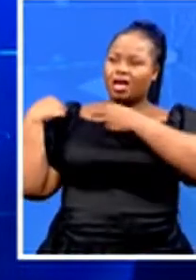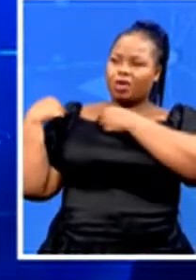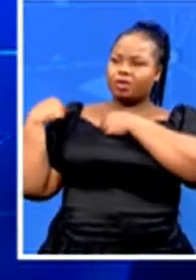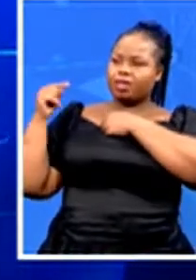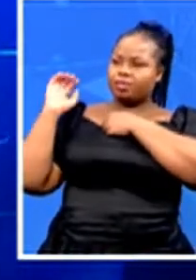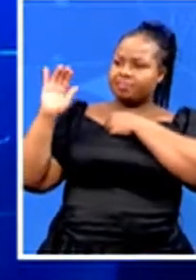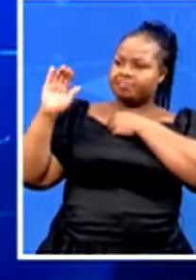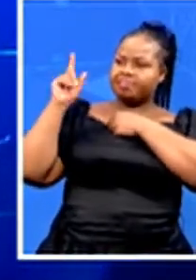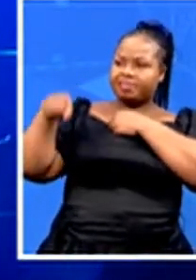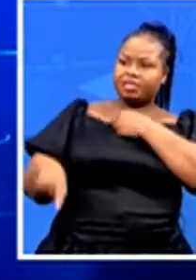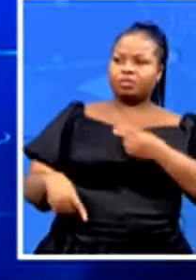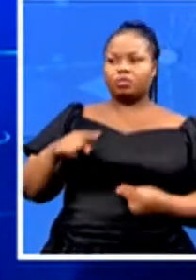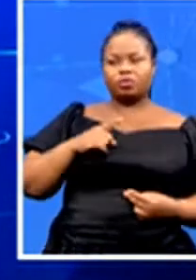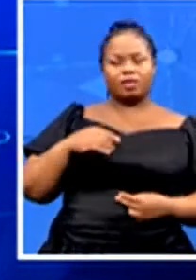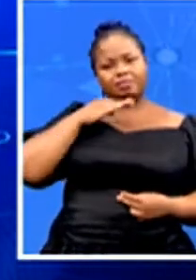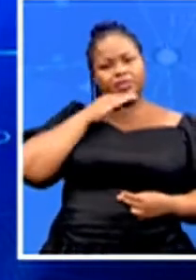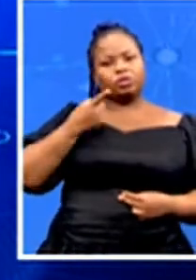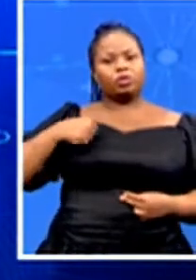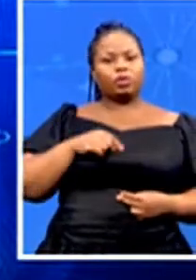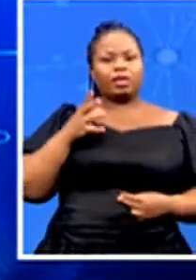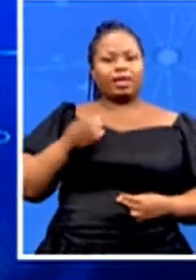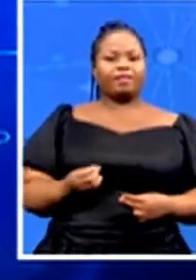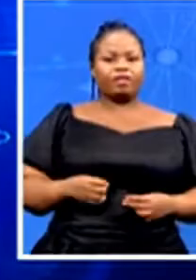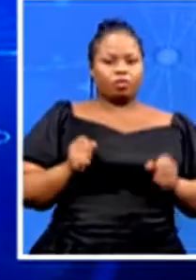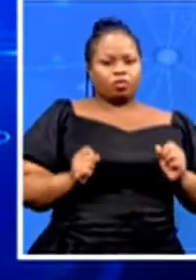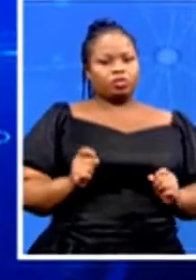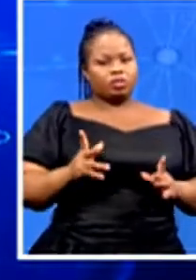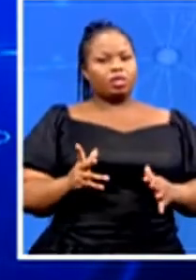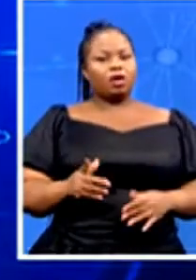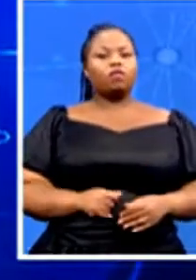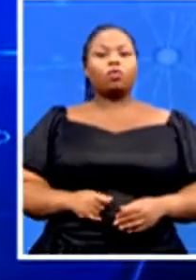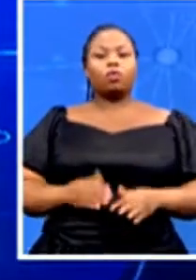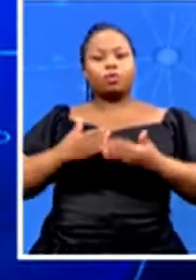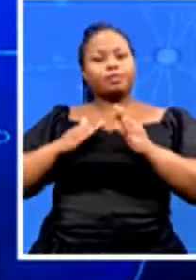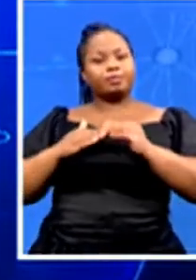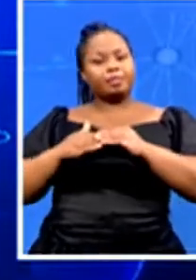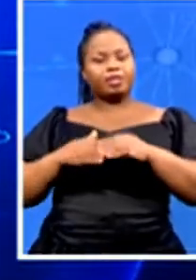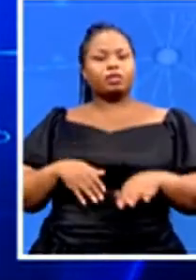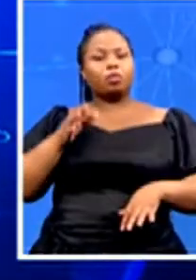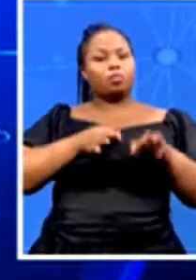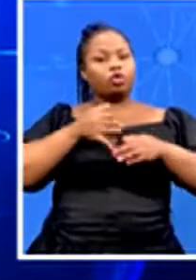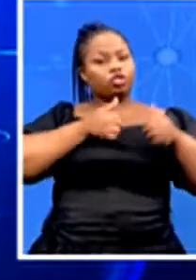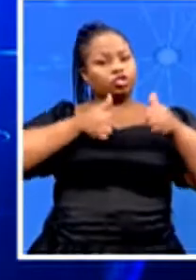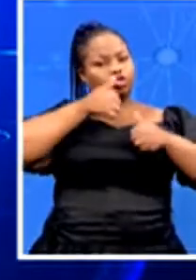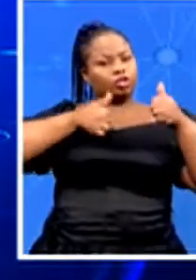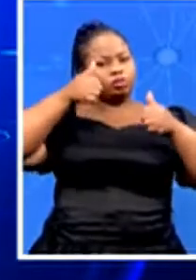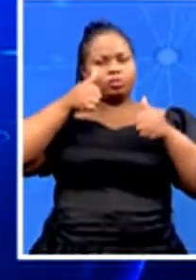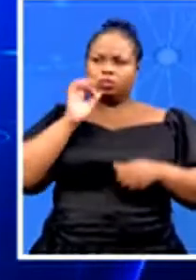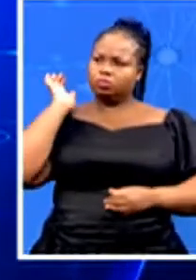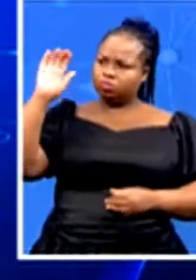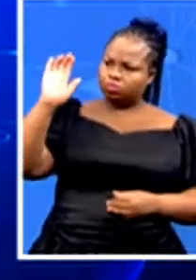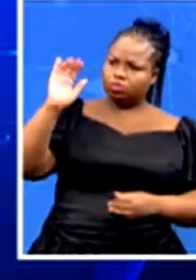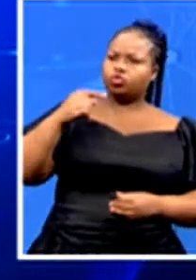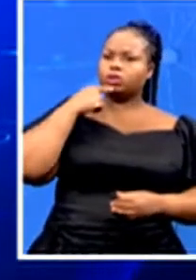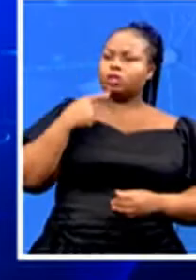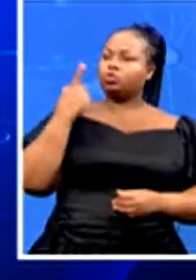for citizens to hold politicians accountable. And that's a very important point in terms of